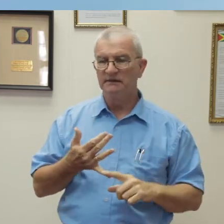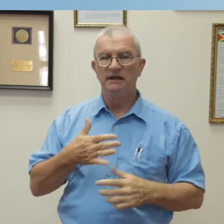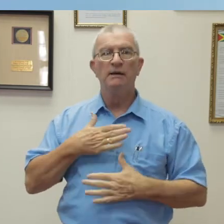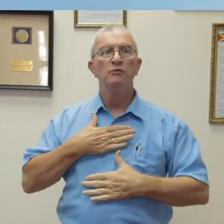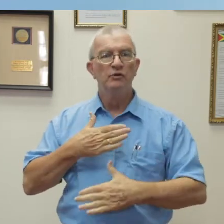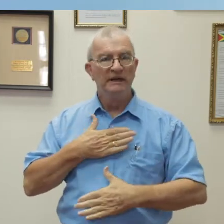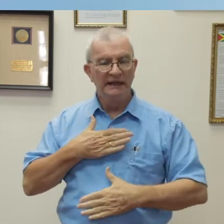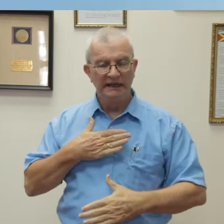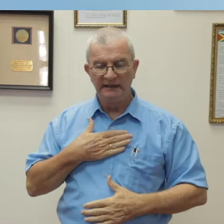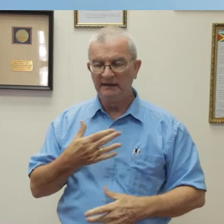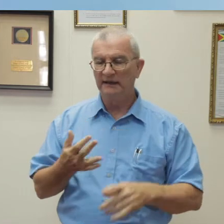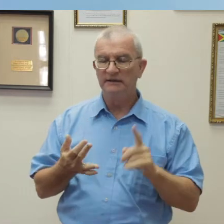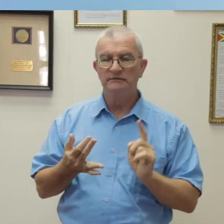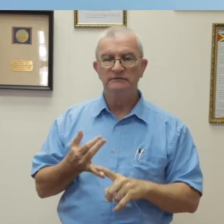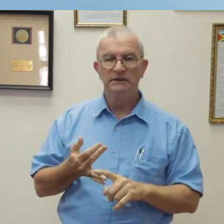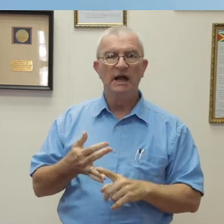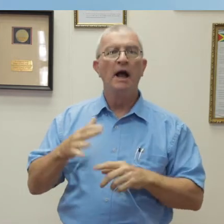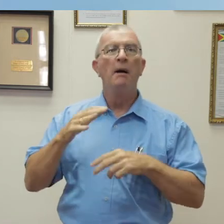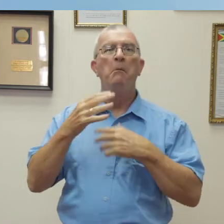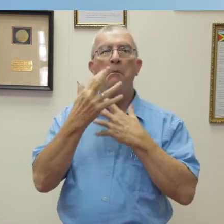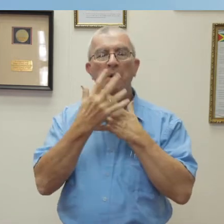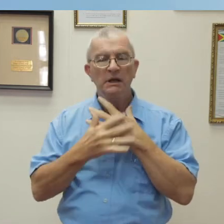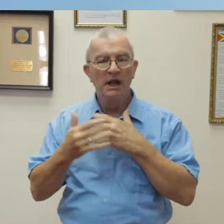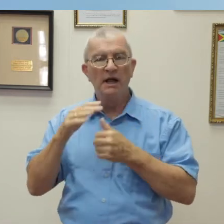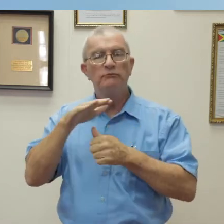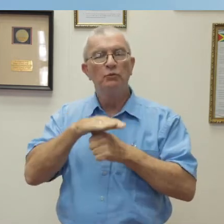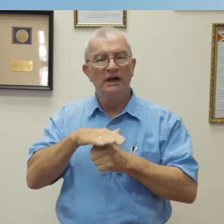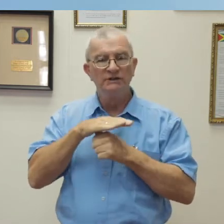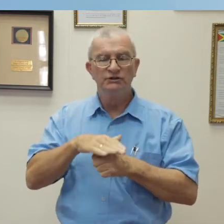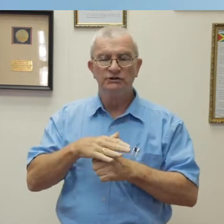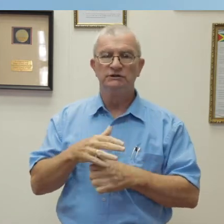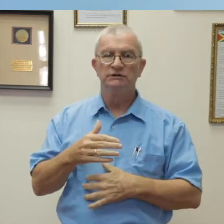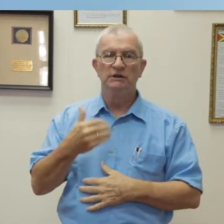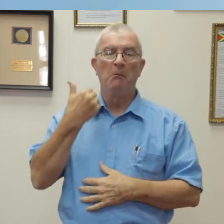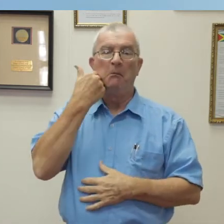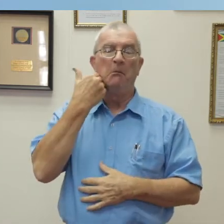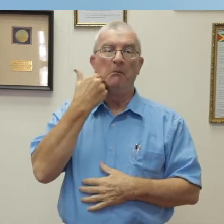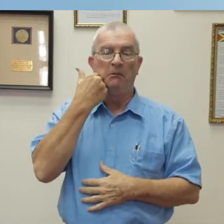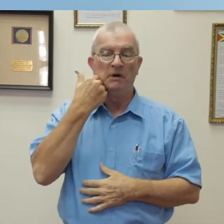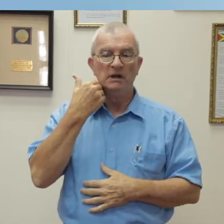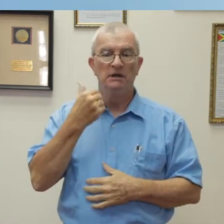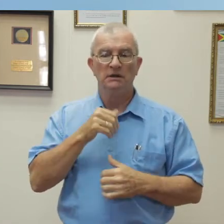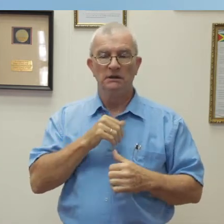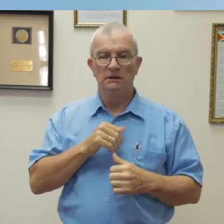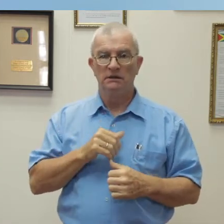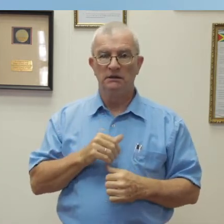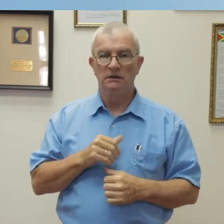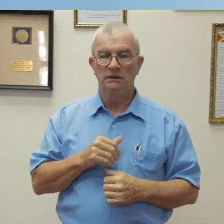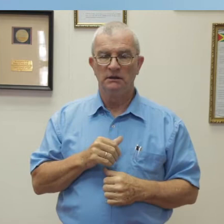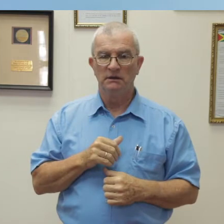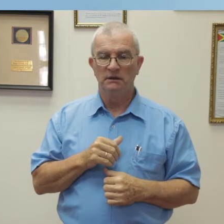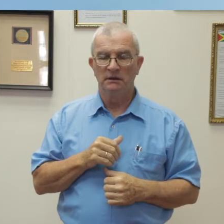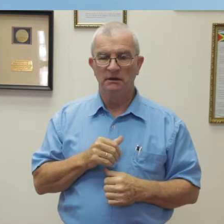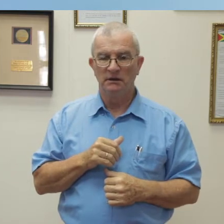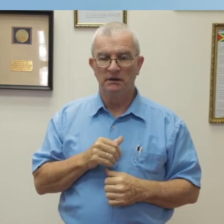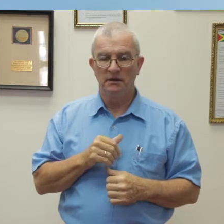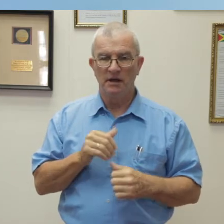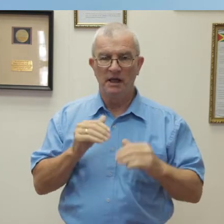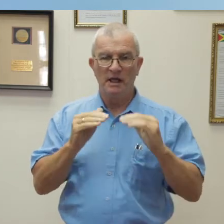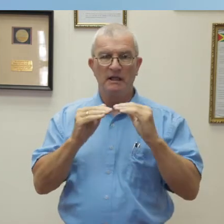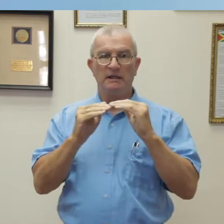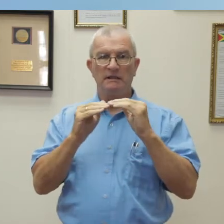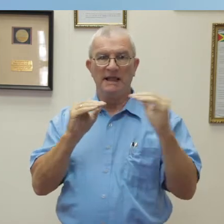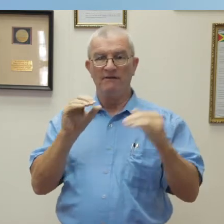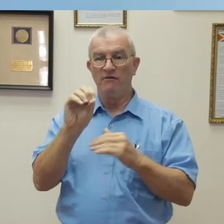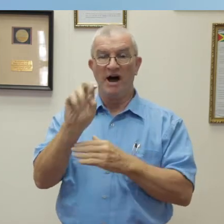rate, the blood pressure, the heart rhythm, the level of oxygen in the